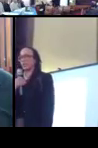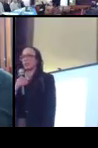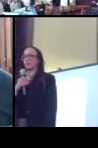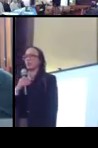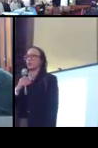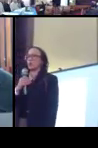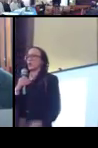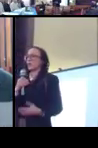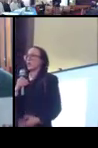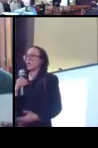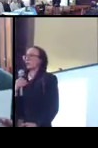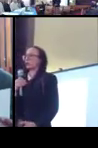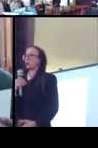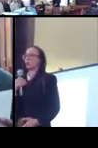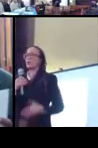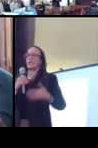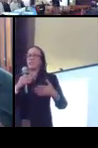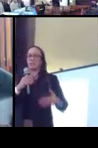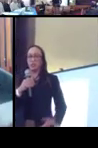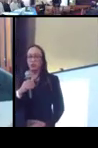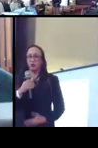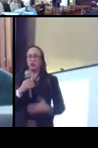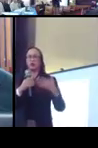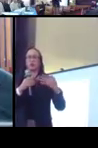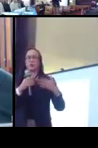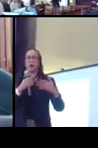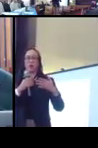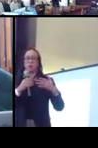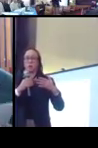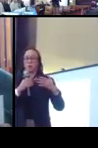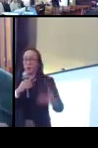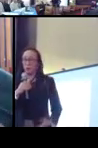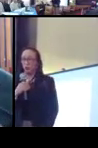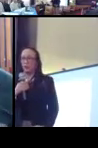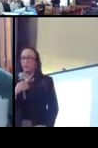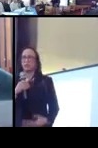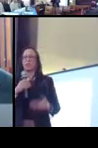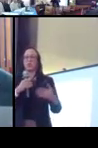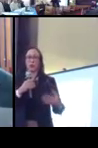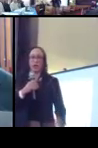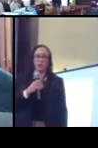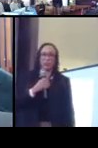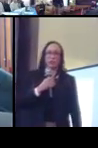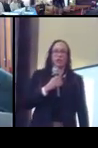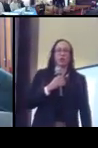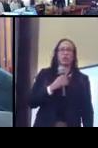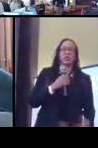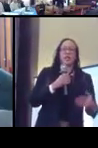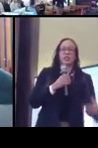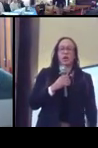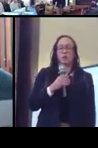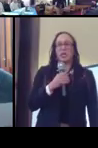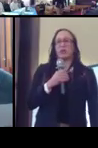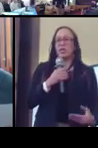this project. And so being able to continue to build trust, to create a shared